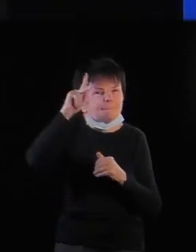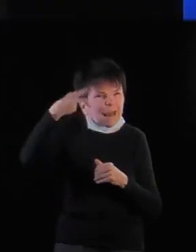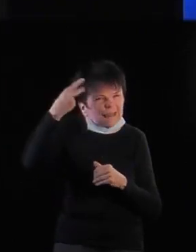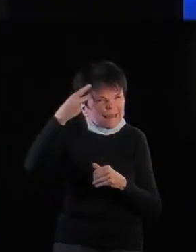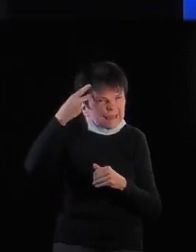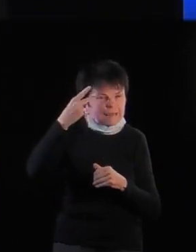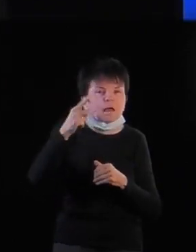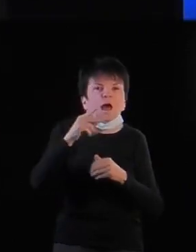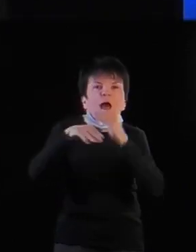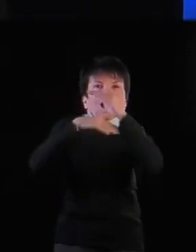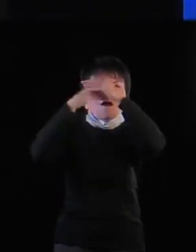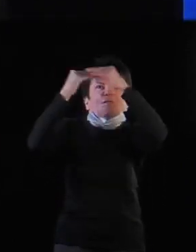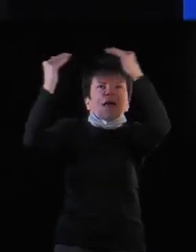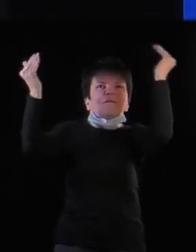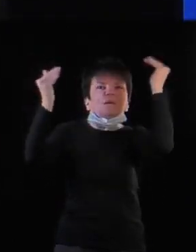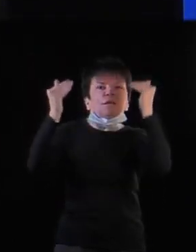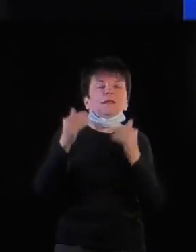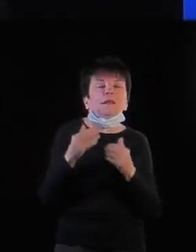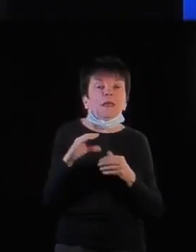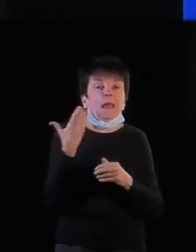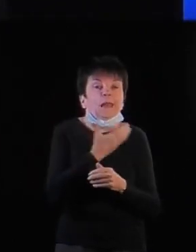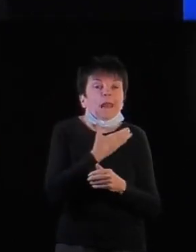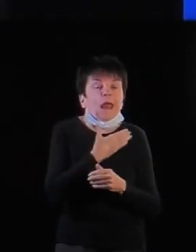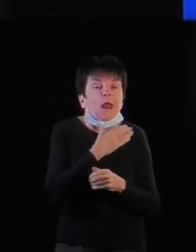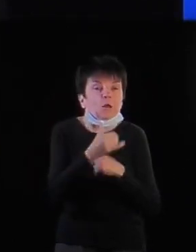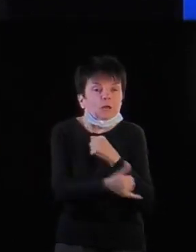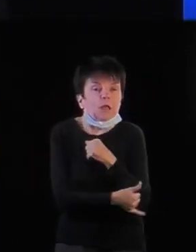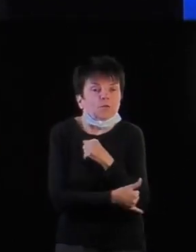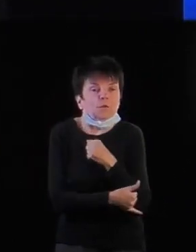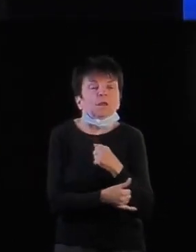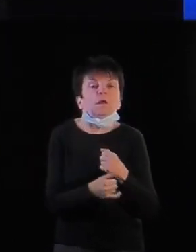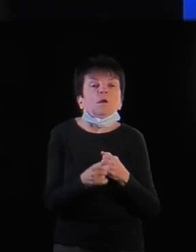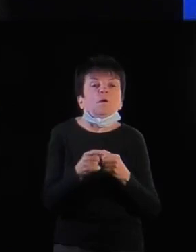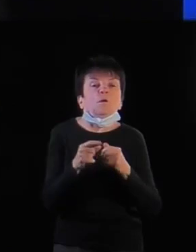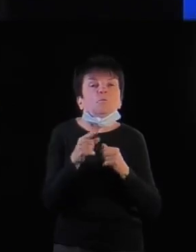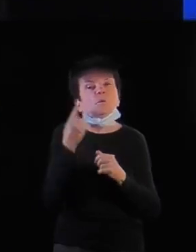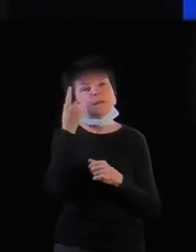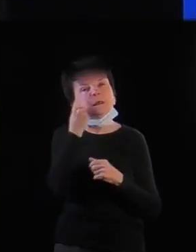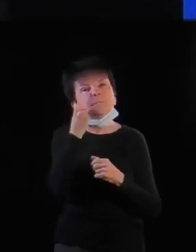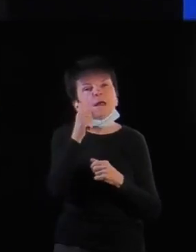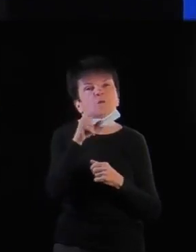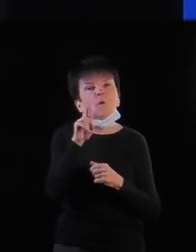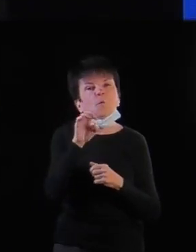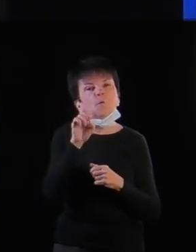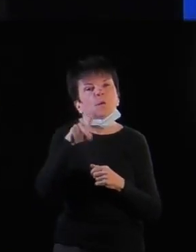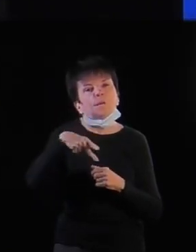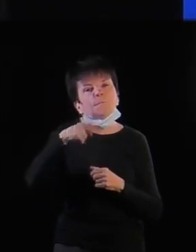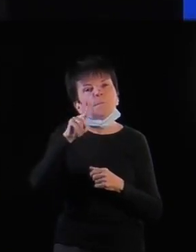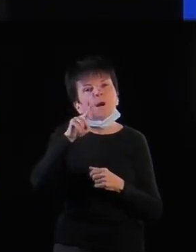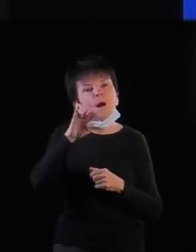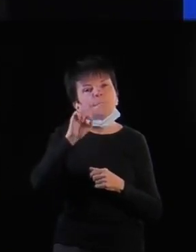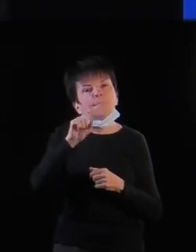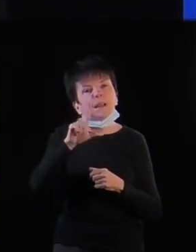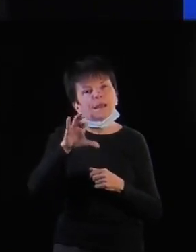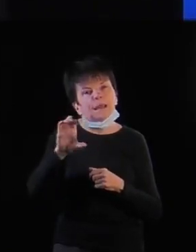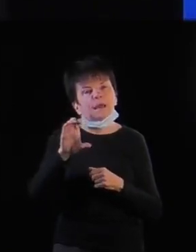our country, think about democracy and this republic that we have, and we have a voice and we have a vote. What's really interesting